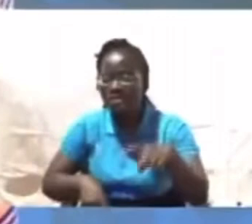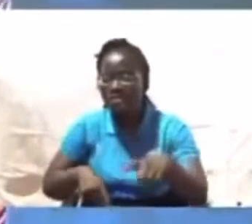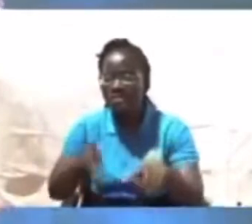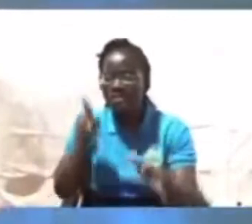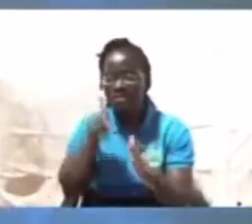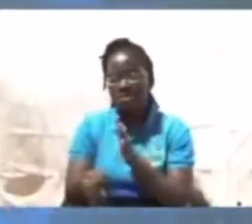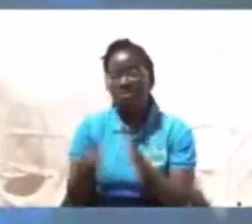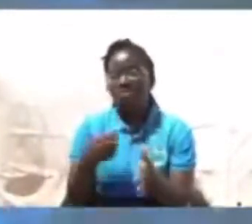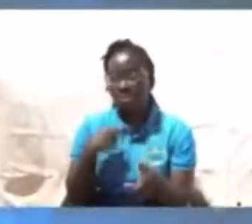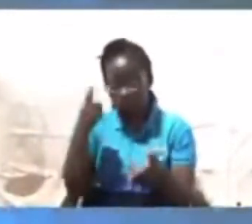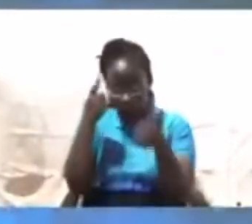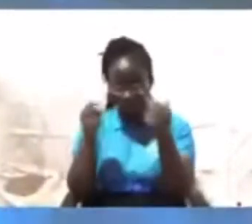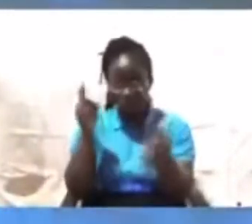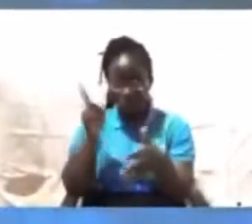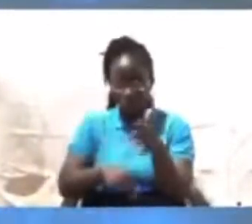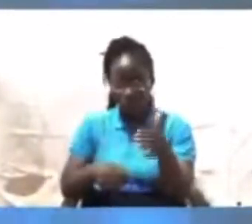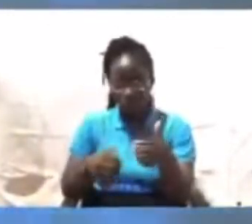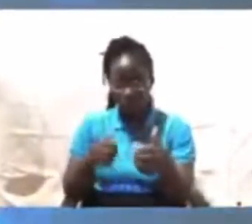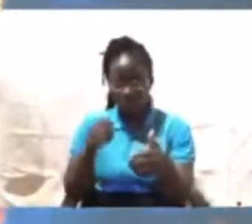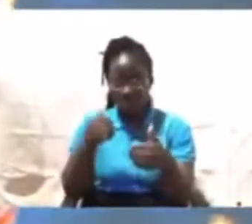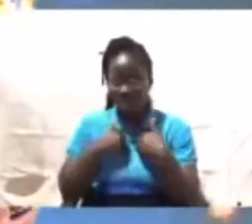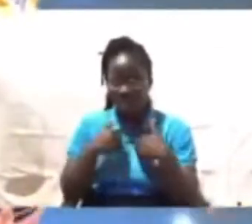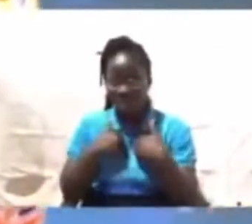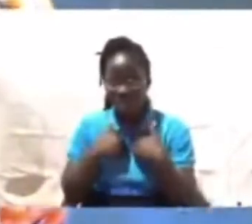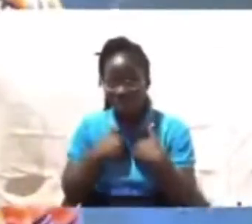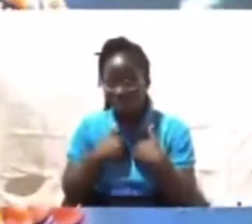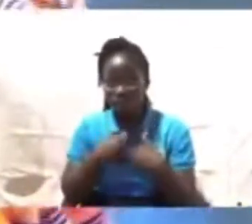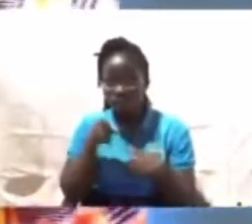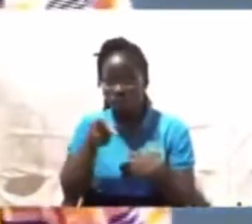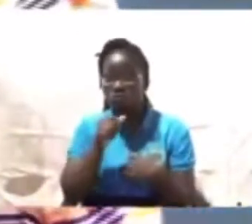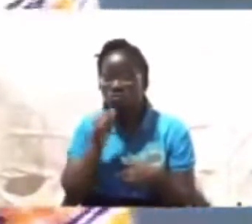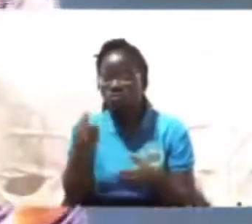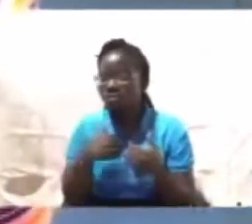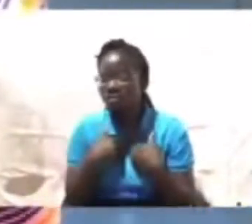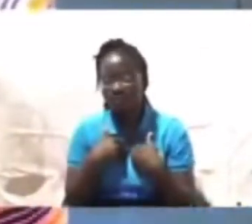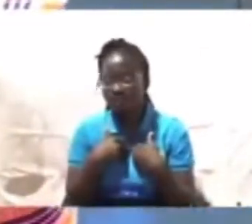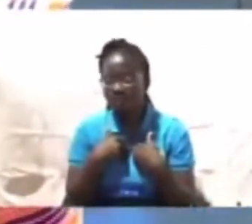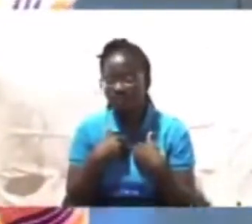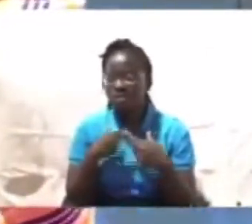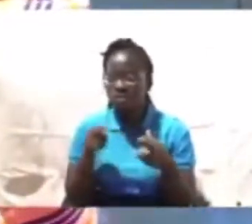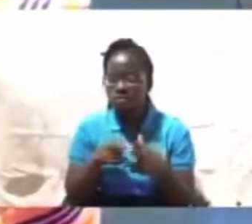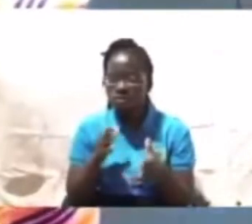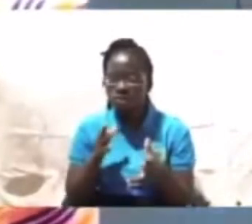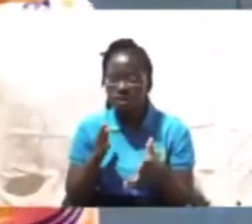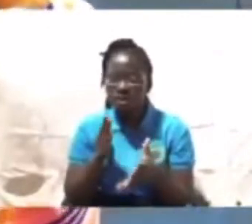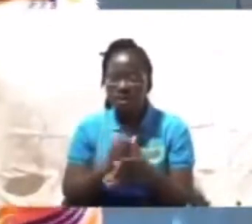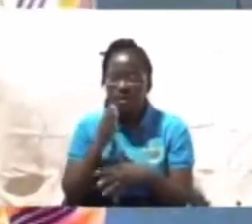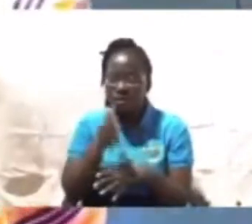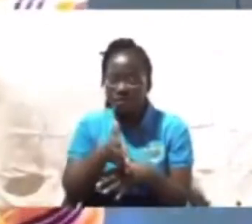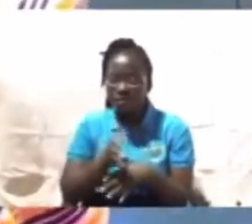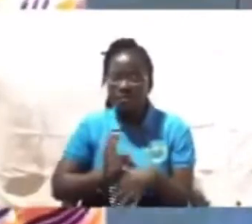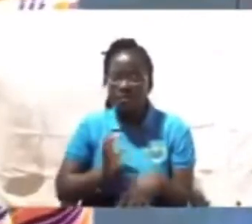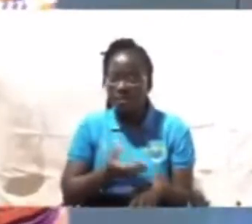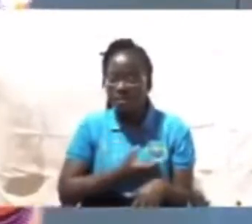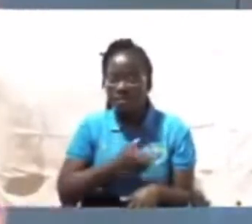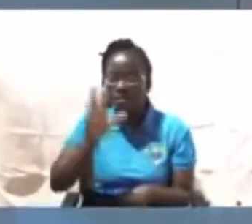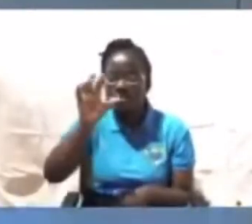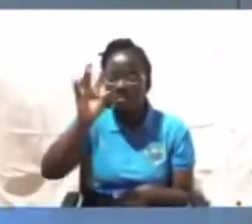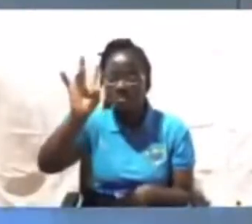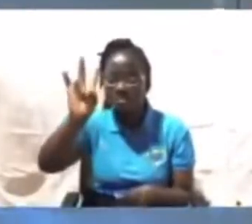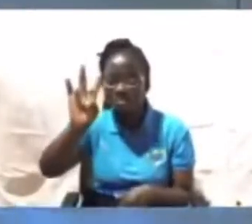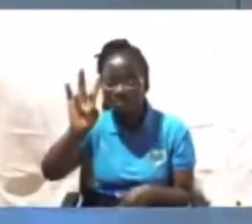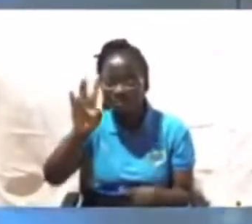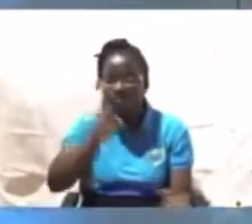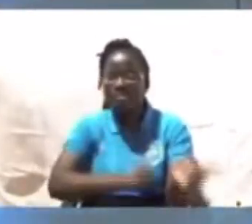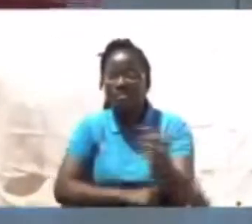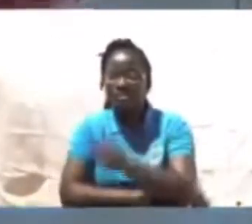enti ye be ye this mpae bo san mi hu ayedu ene me de mbrenta na edi mechi